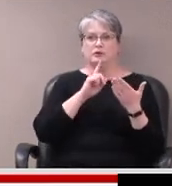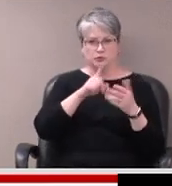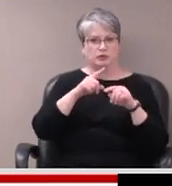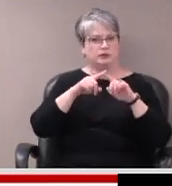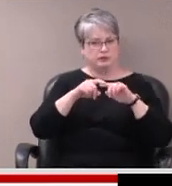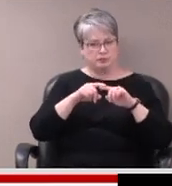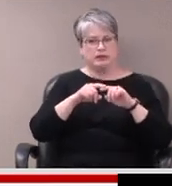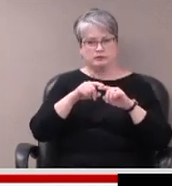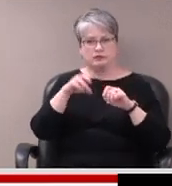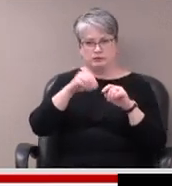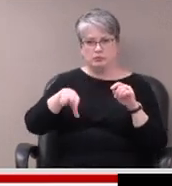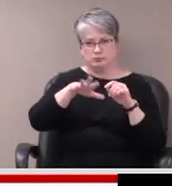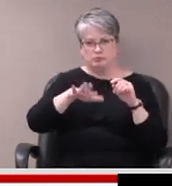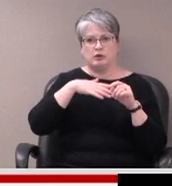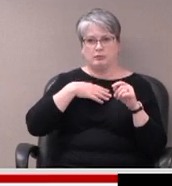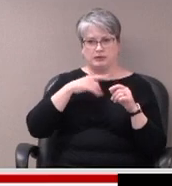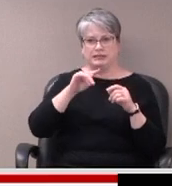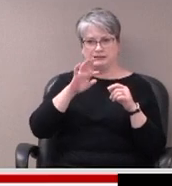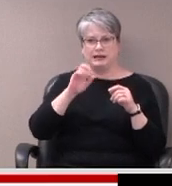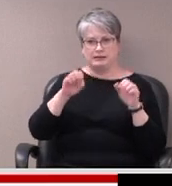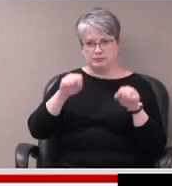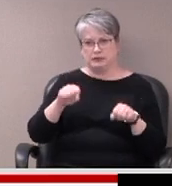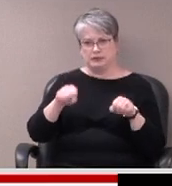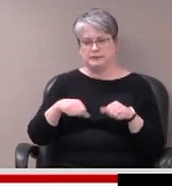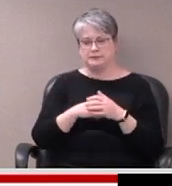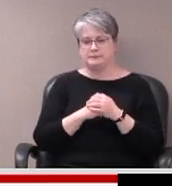our property tax ability.